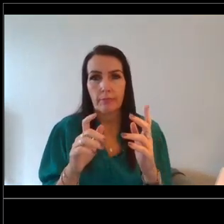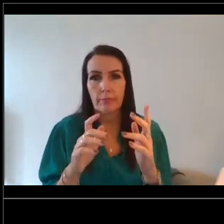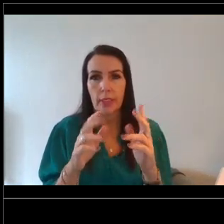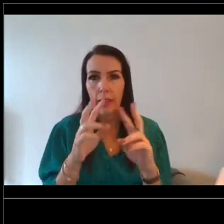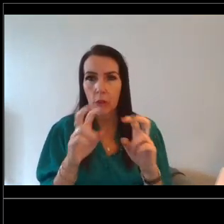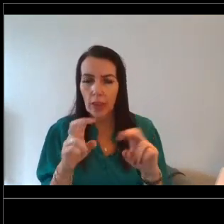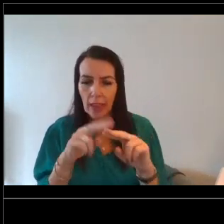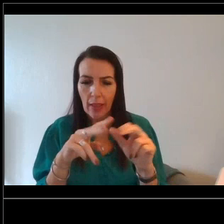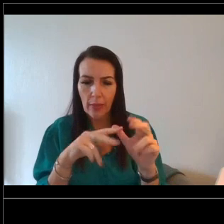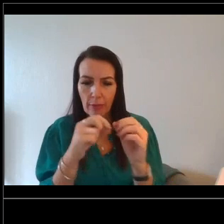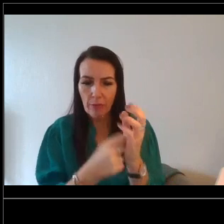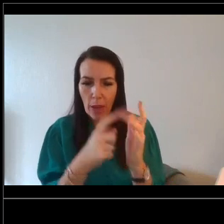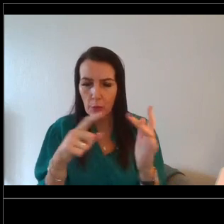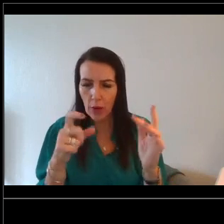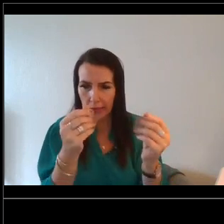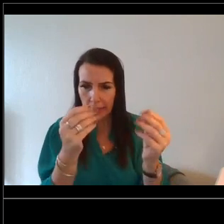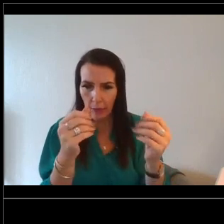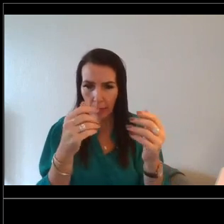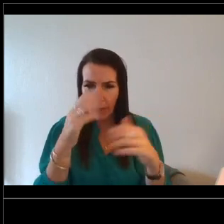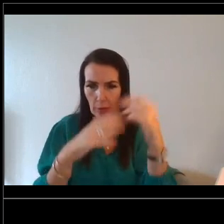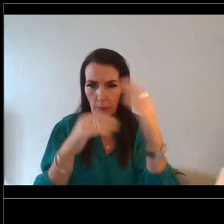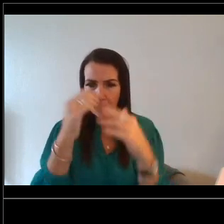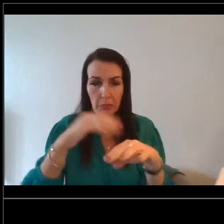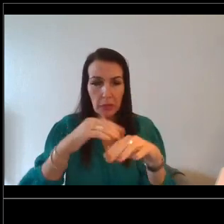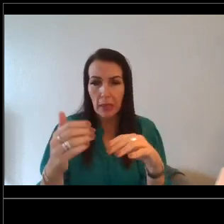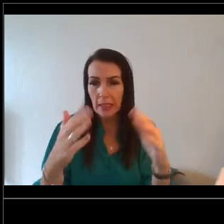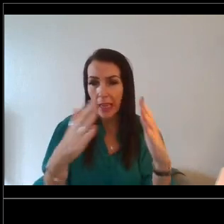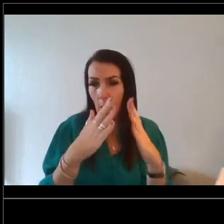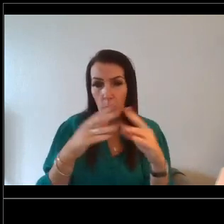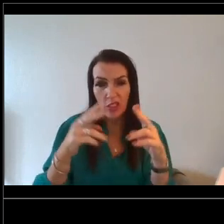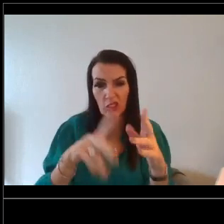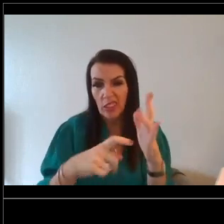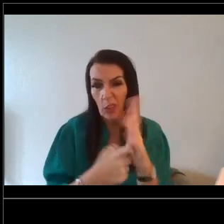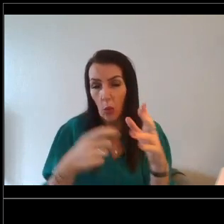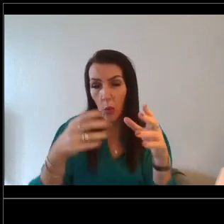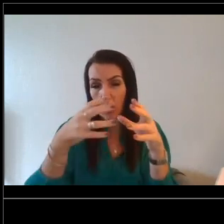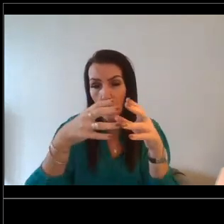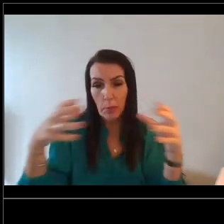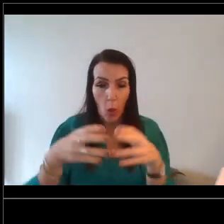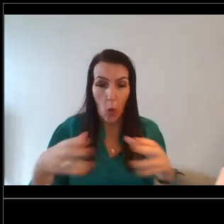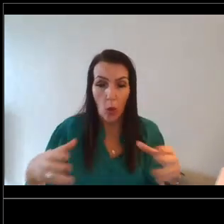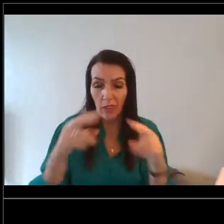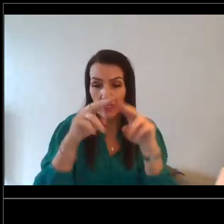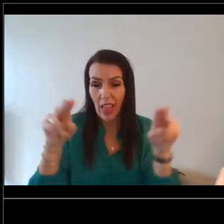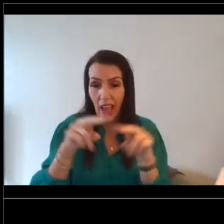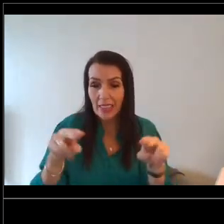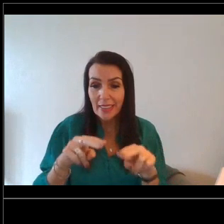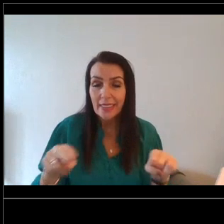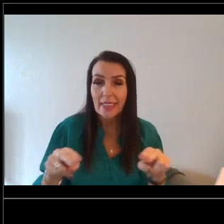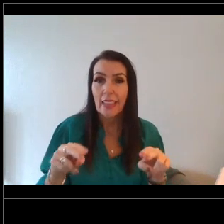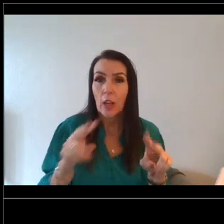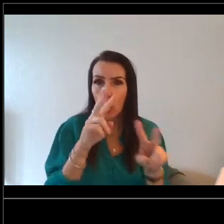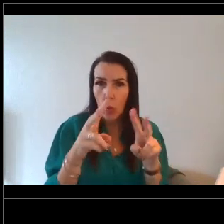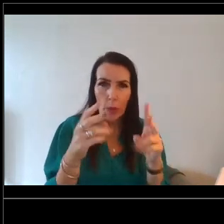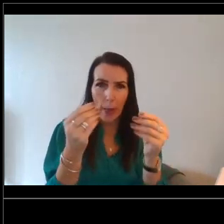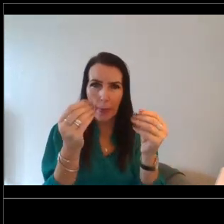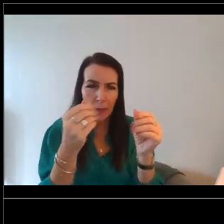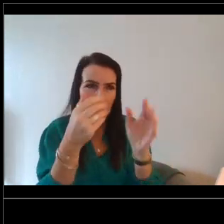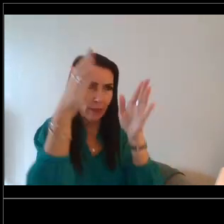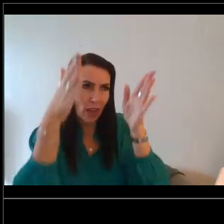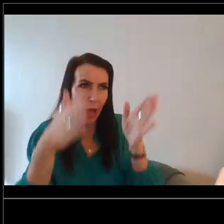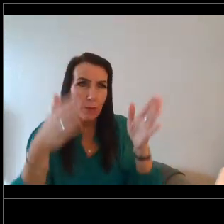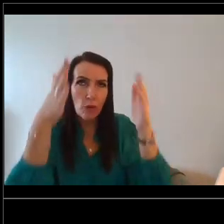fabric of the building. And that doesn't really matter whether it's a house in a street or it's a block. Looking at the fabric of the building,